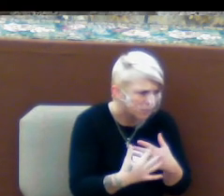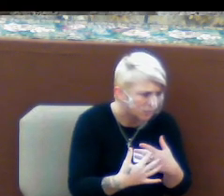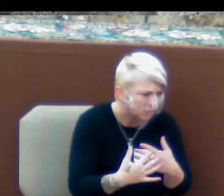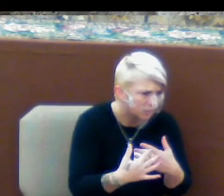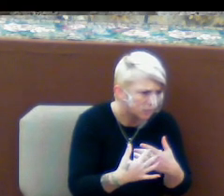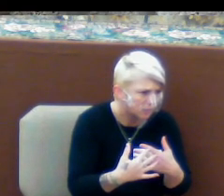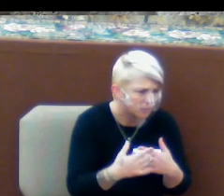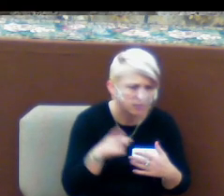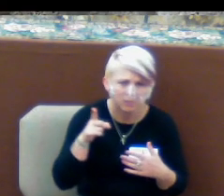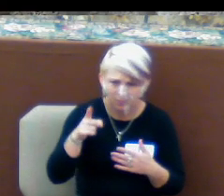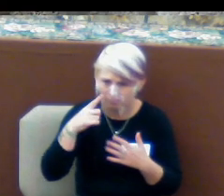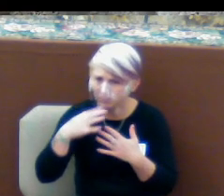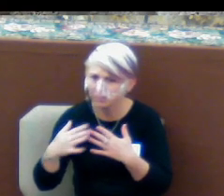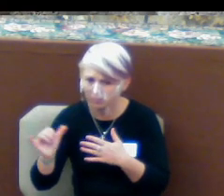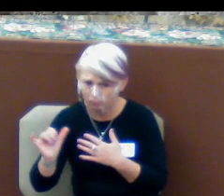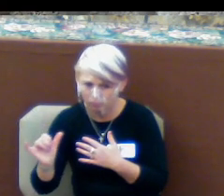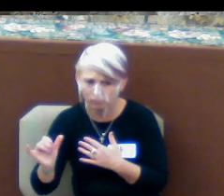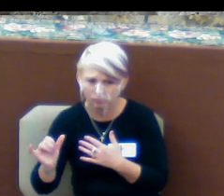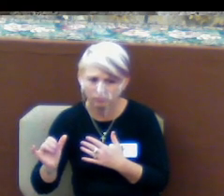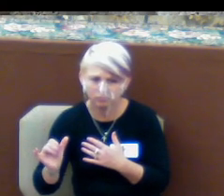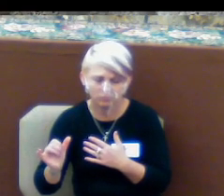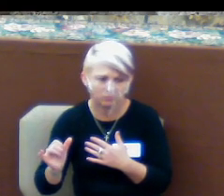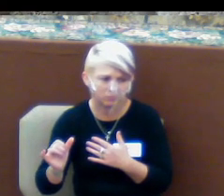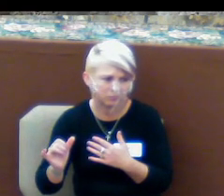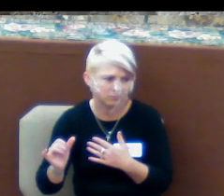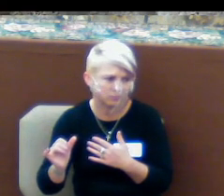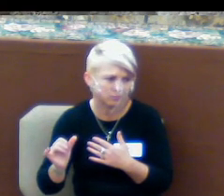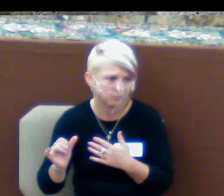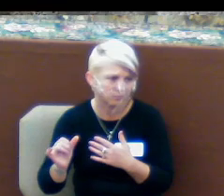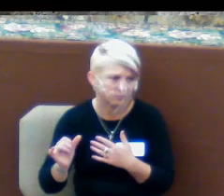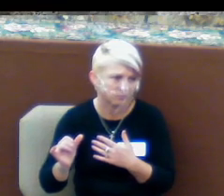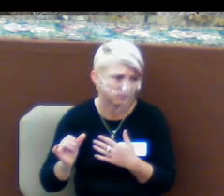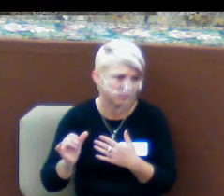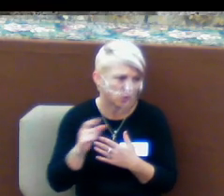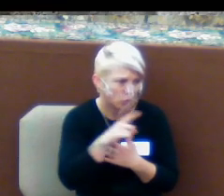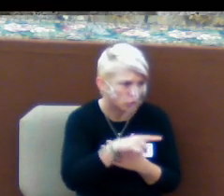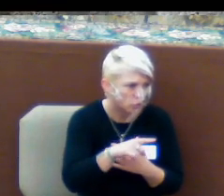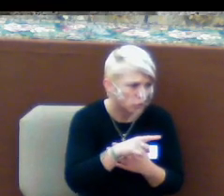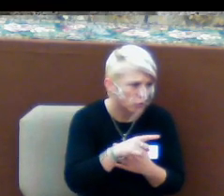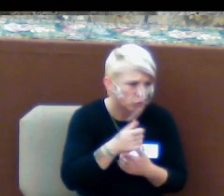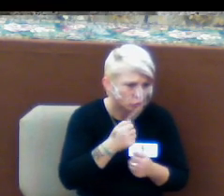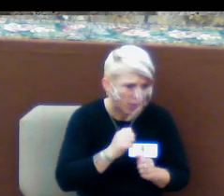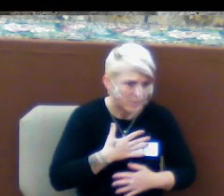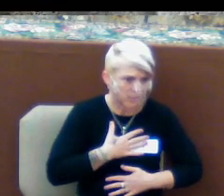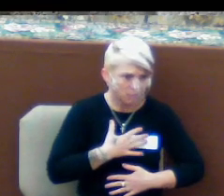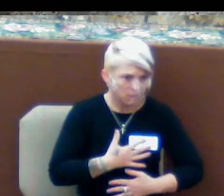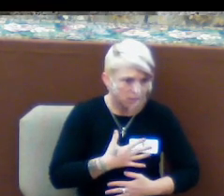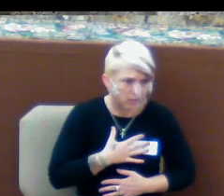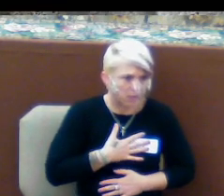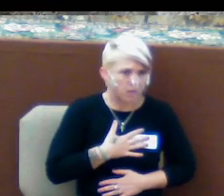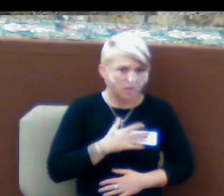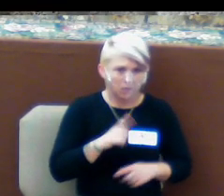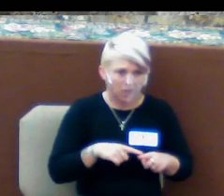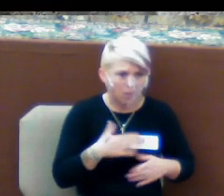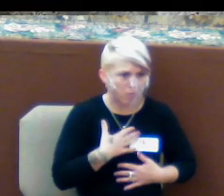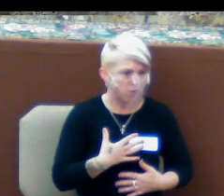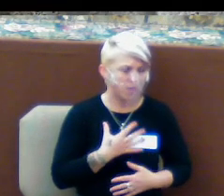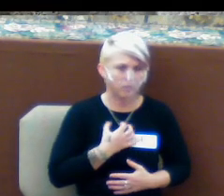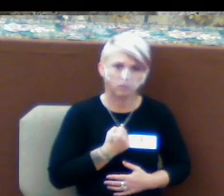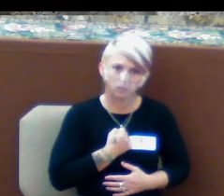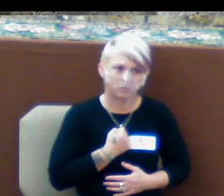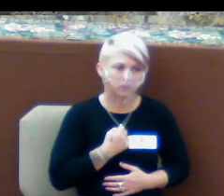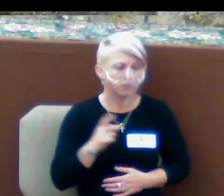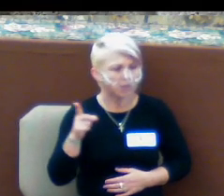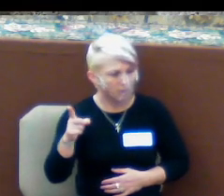you bleeding? Jesus bled. Are you gasping for, do you feel like you're gasping for air?